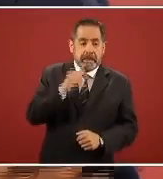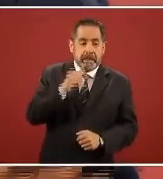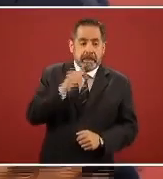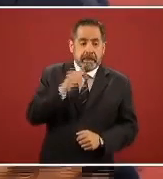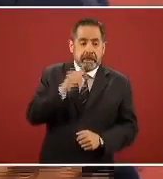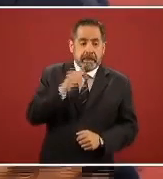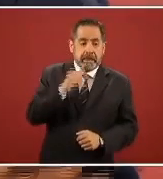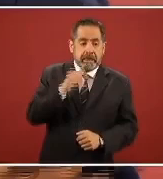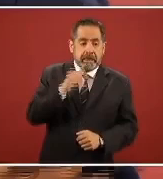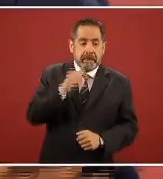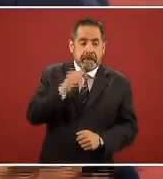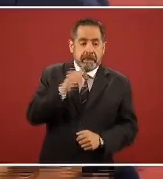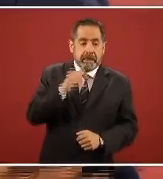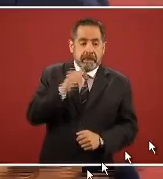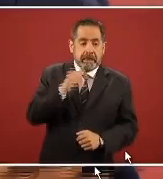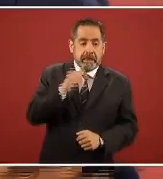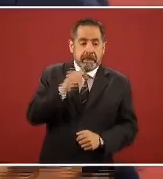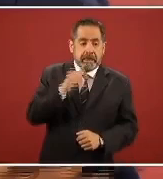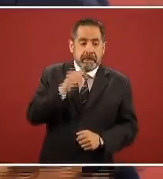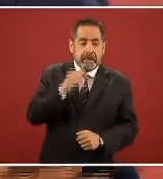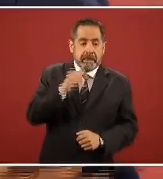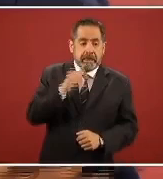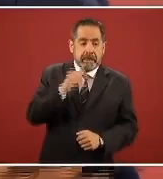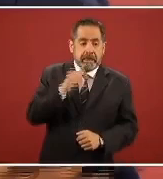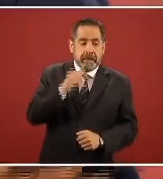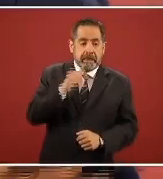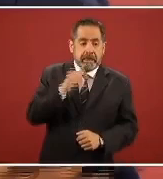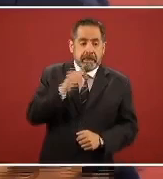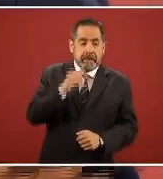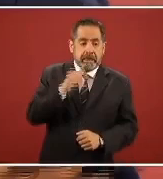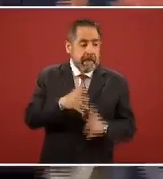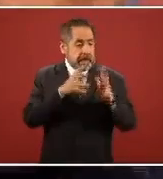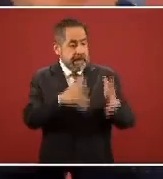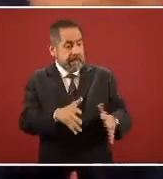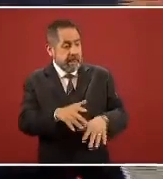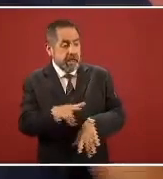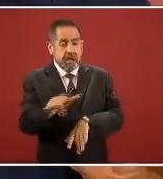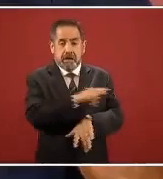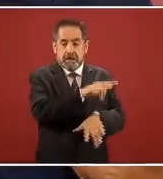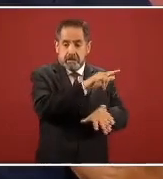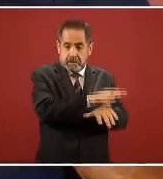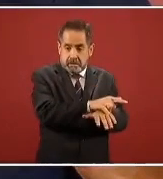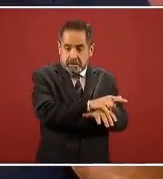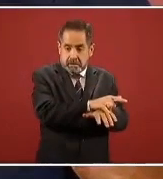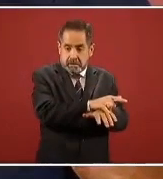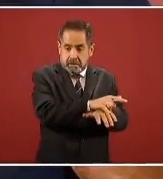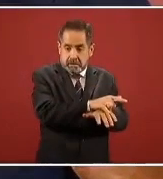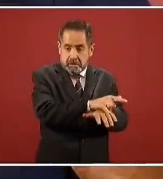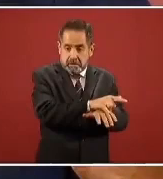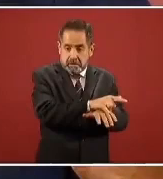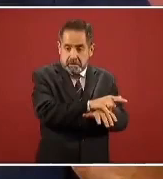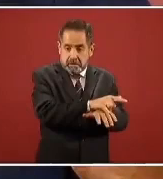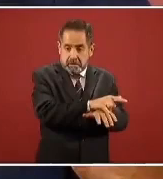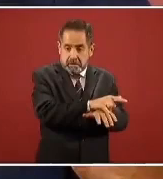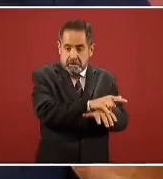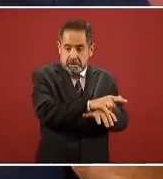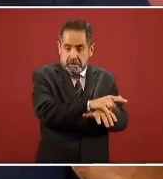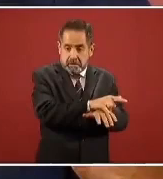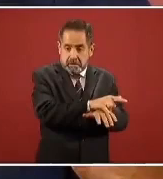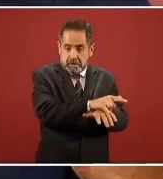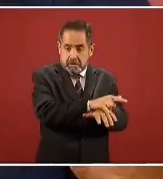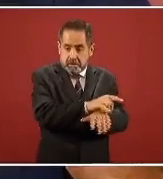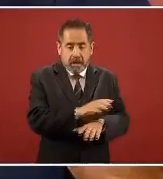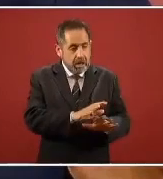To maintain this airplane without even flying it. Con austeridad. And using